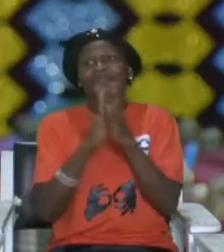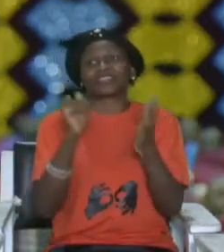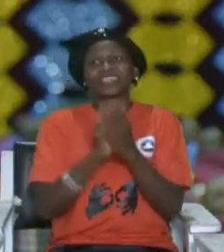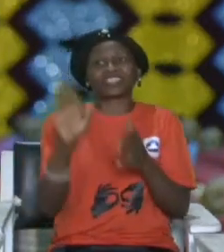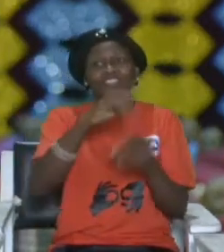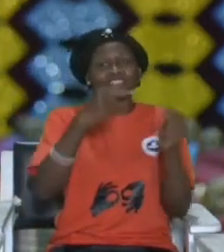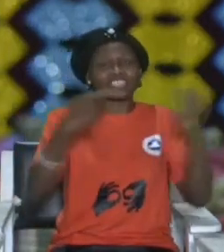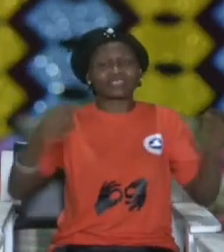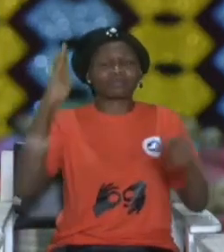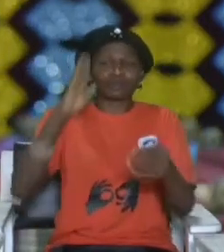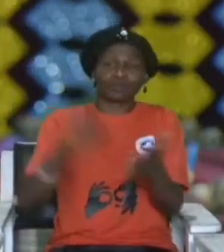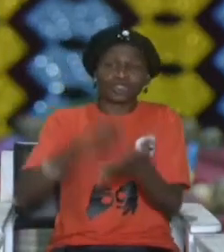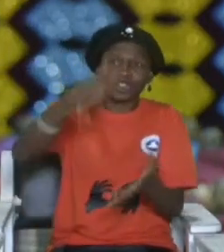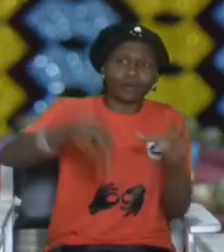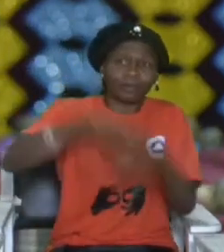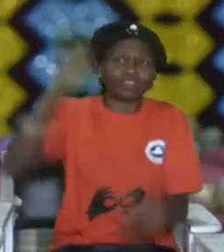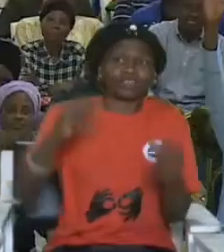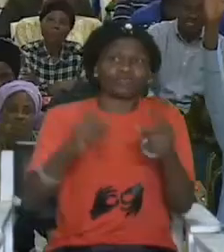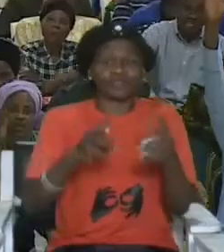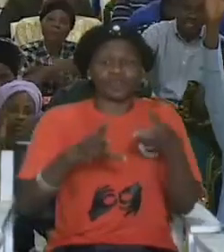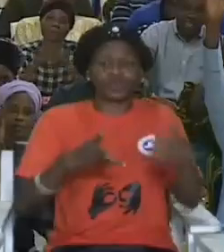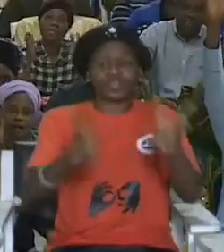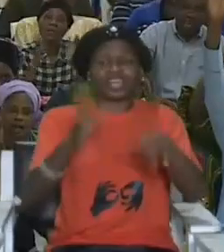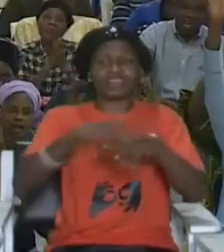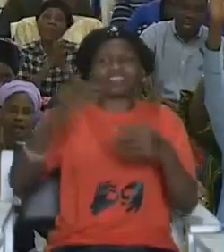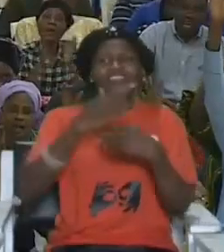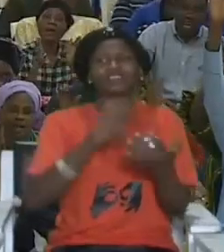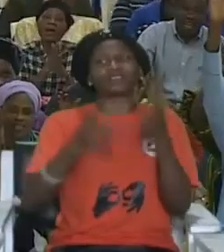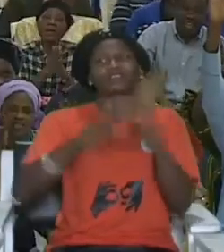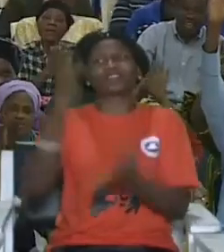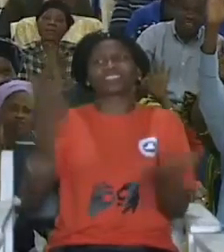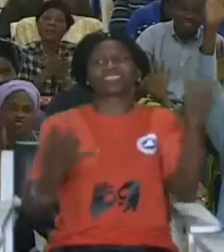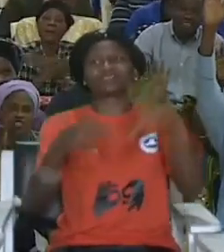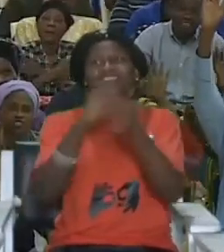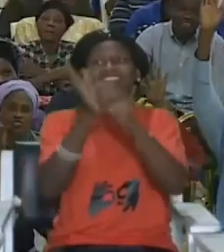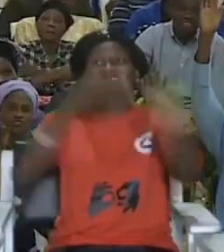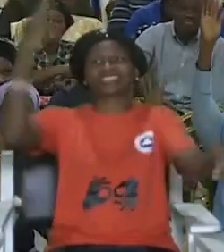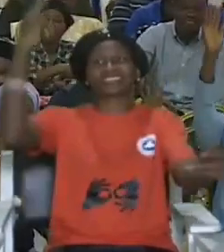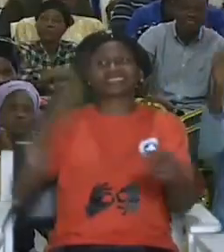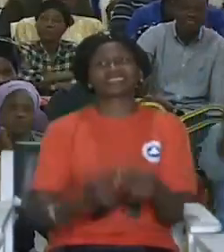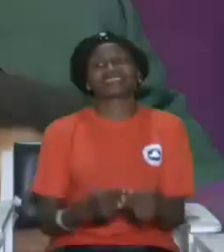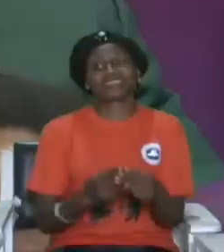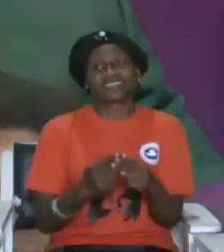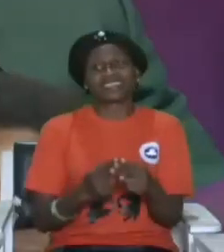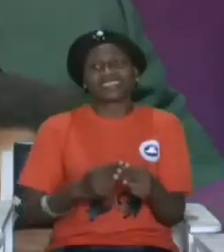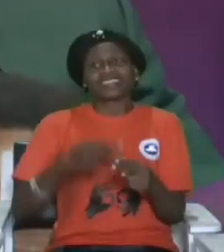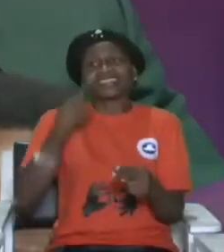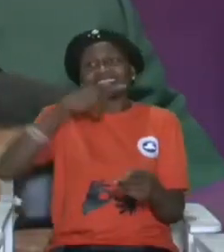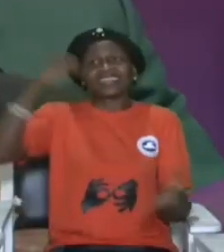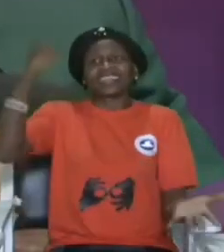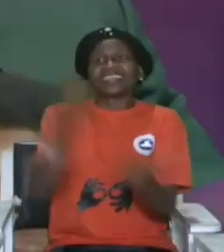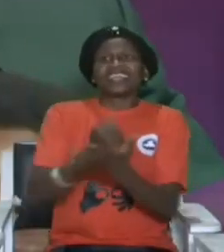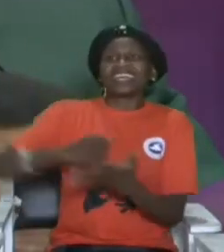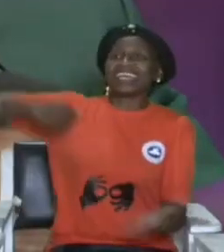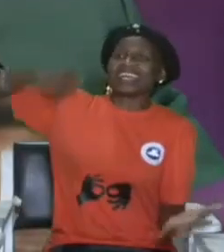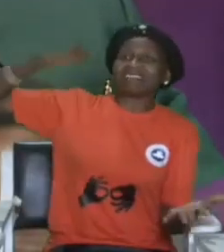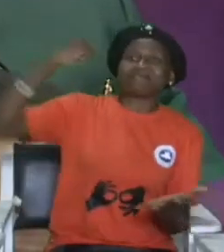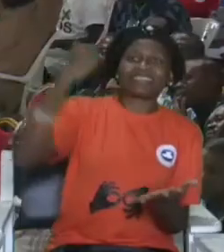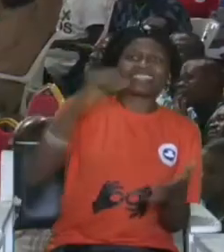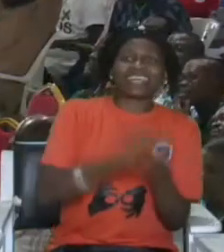your enemies will jump out of your way after this Holy Ghost service. Come on, that amen is asleep.